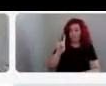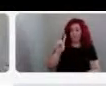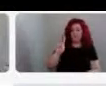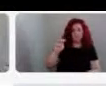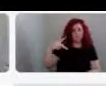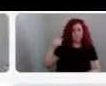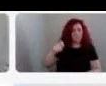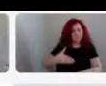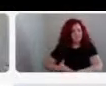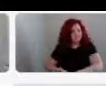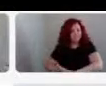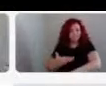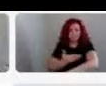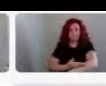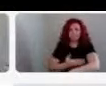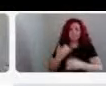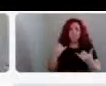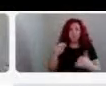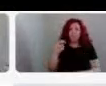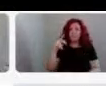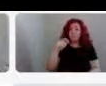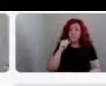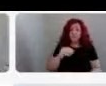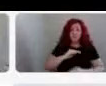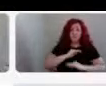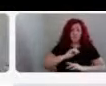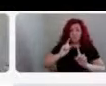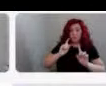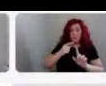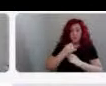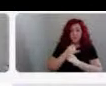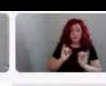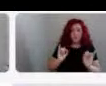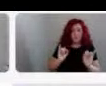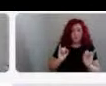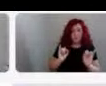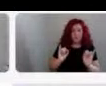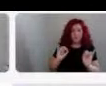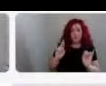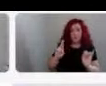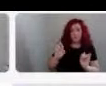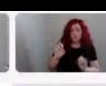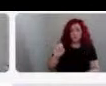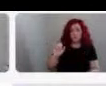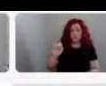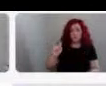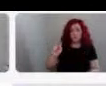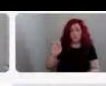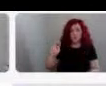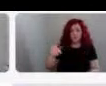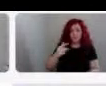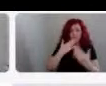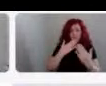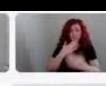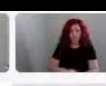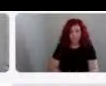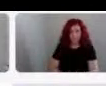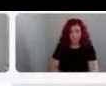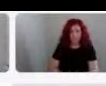the current maps do not meet goals of independent redistricting thank you